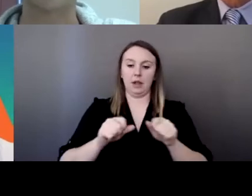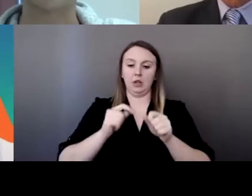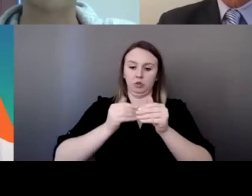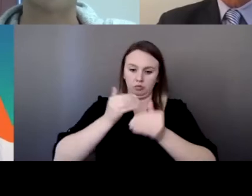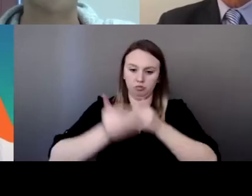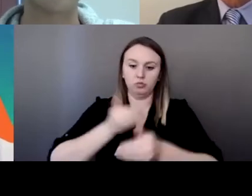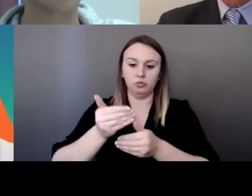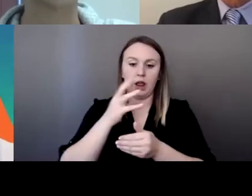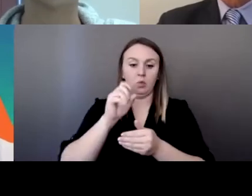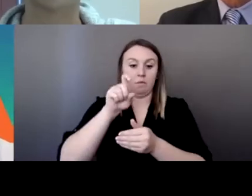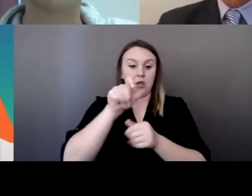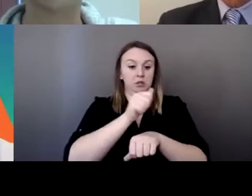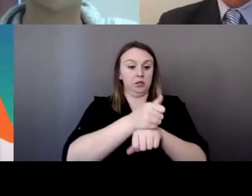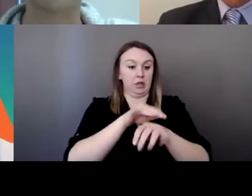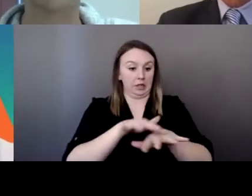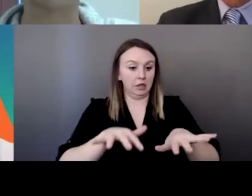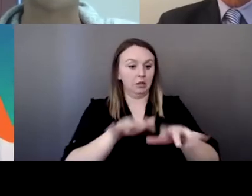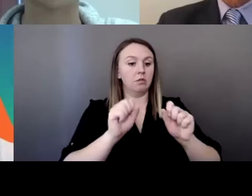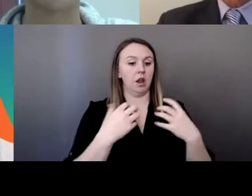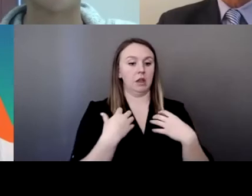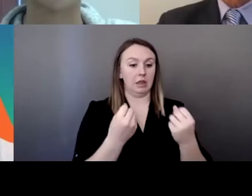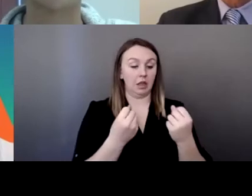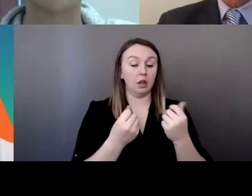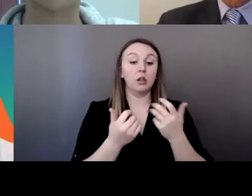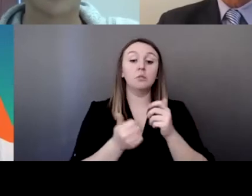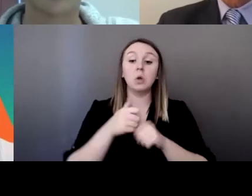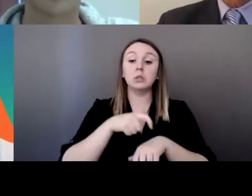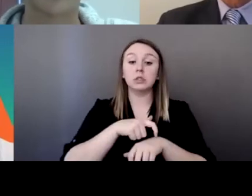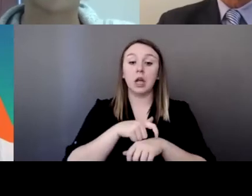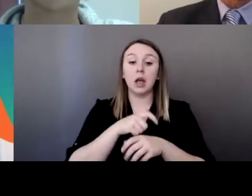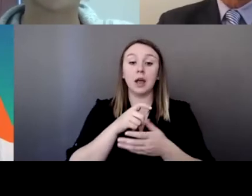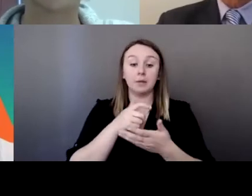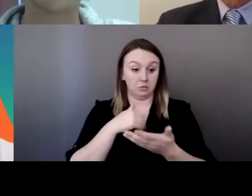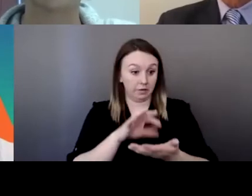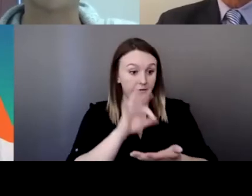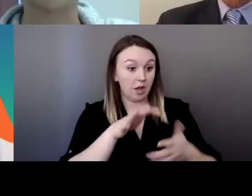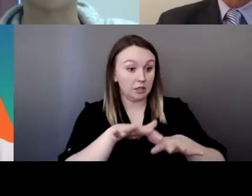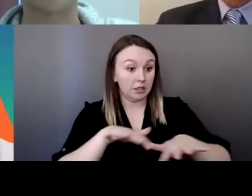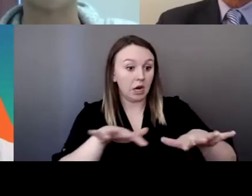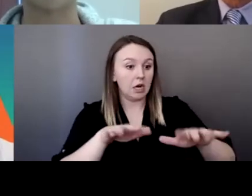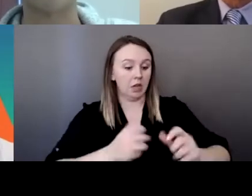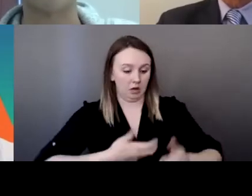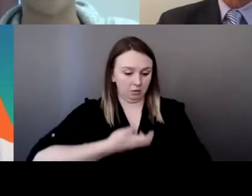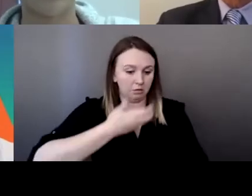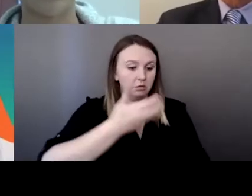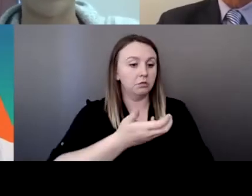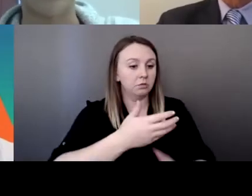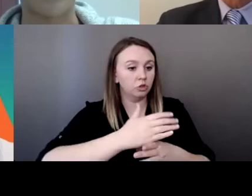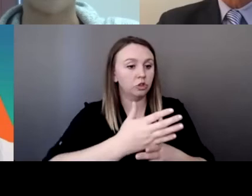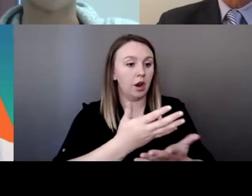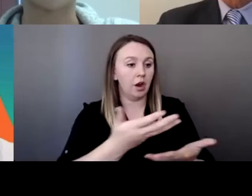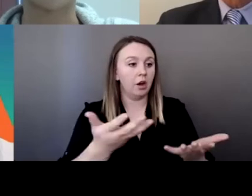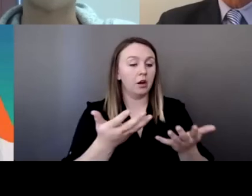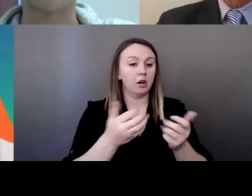actually heal. And a large majority of the time, we find spaces like that where we can actually share with others like ourselves, and